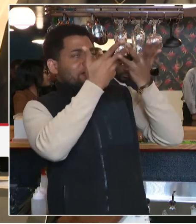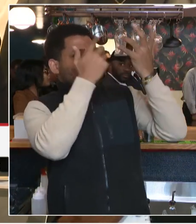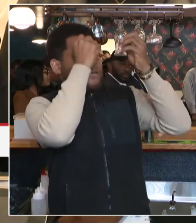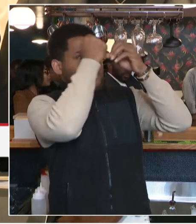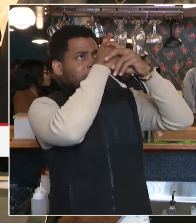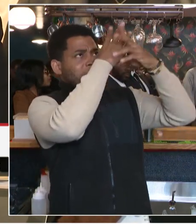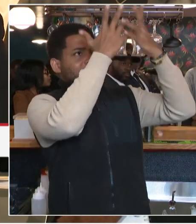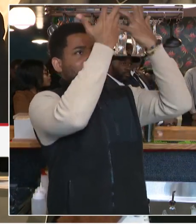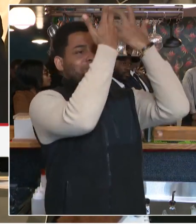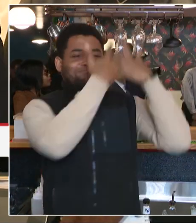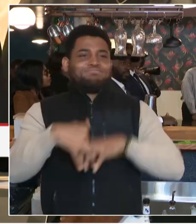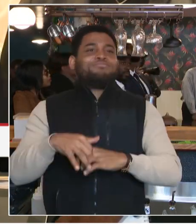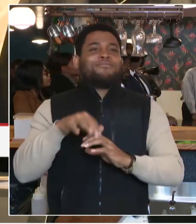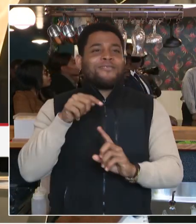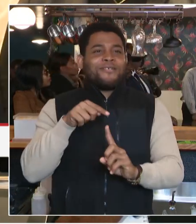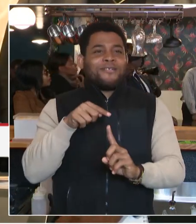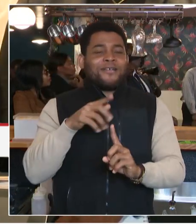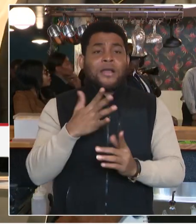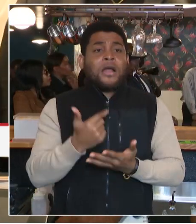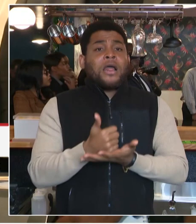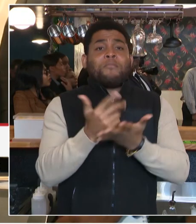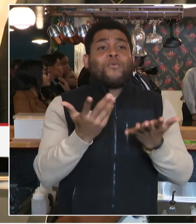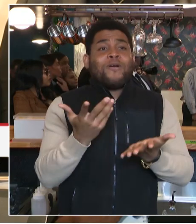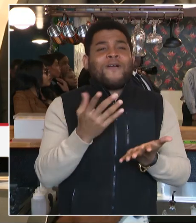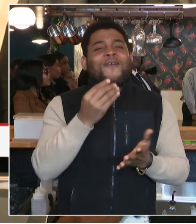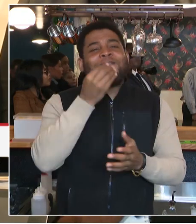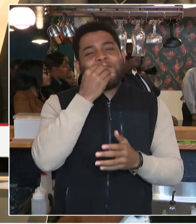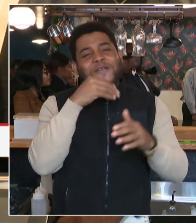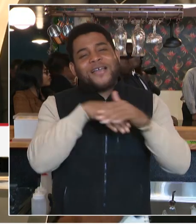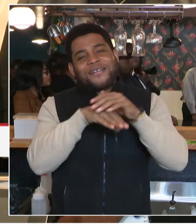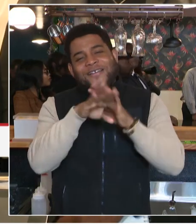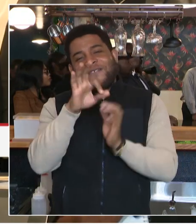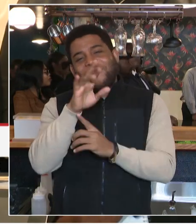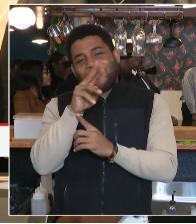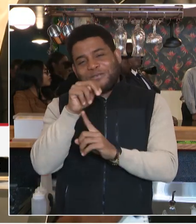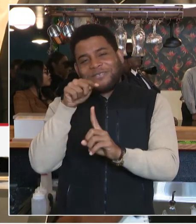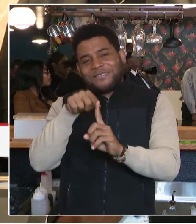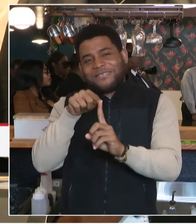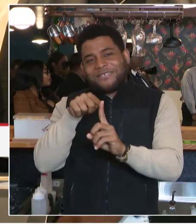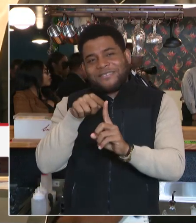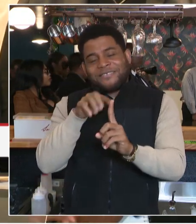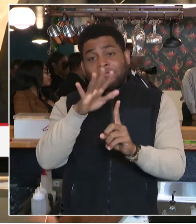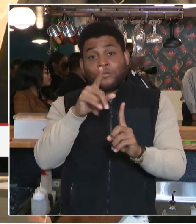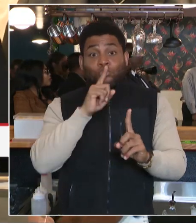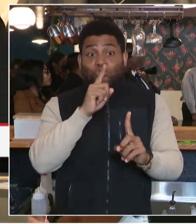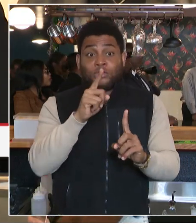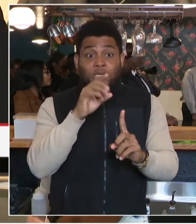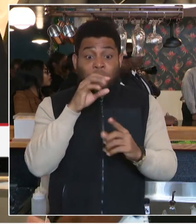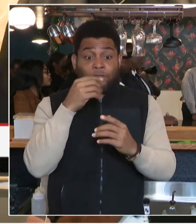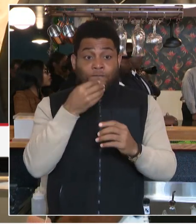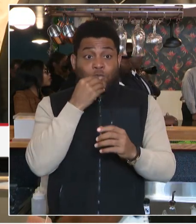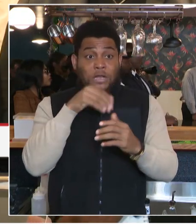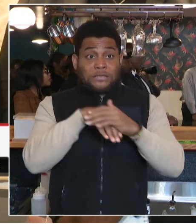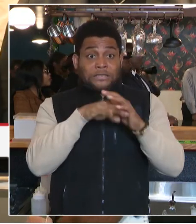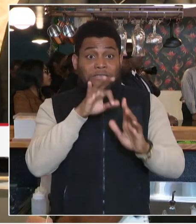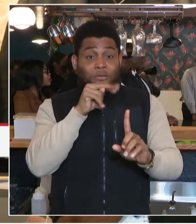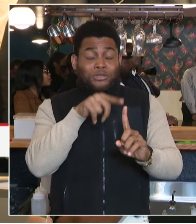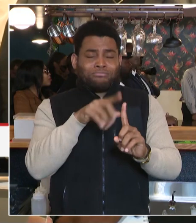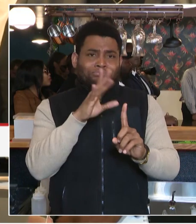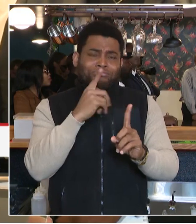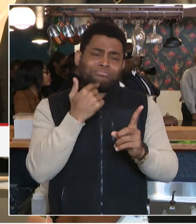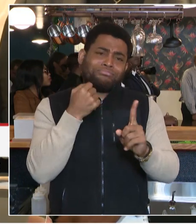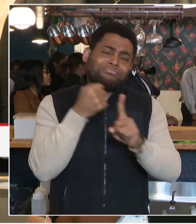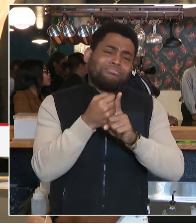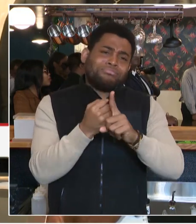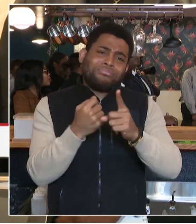Food Access Fund are making a huge difference. We're proud that the seeds of the Food Access Fund are bearing fruit. And today we're